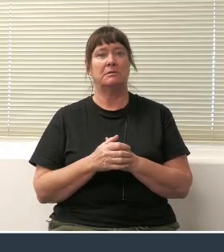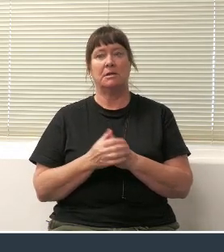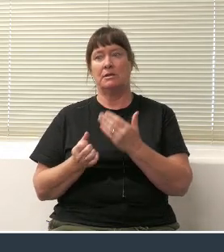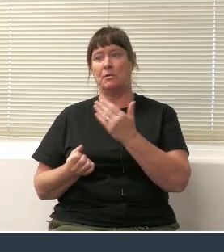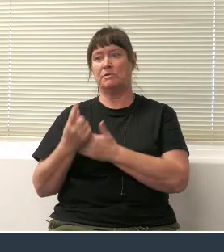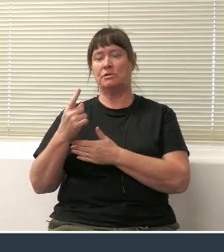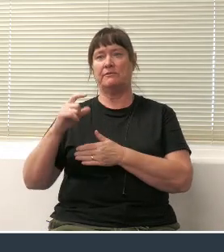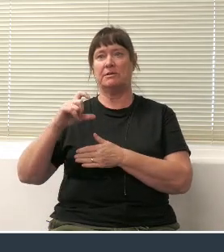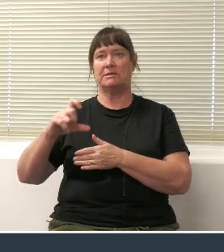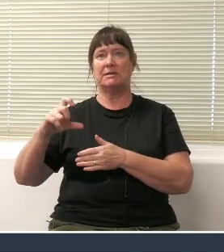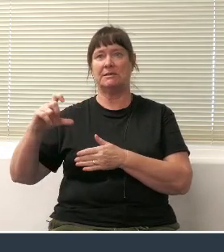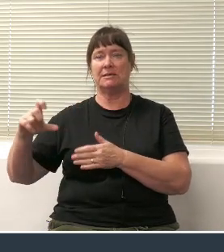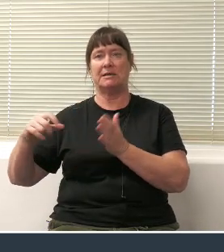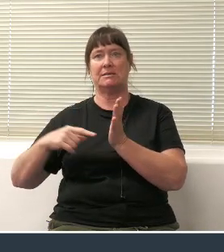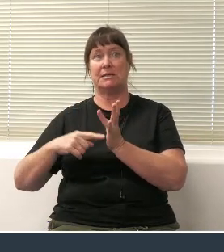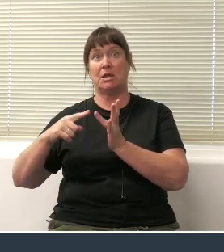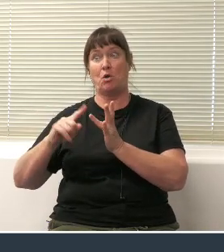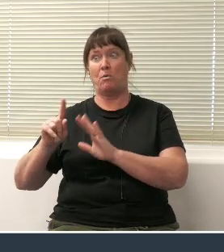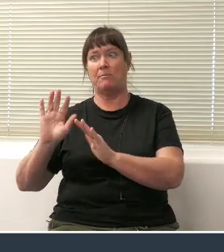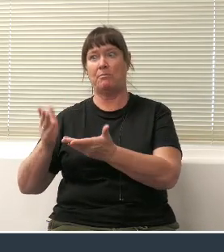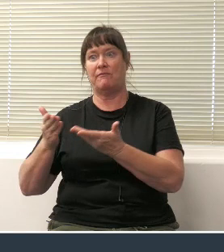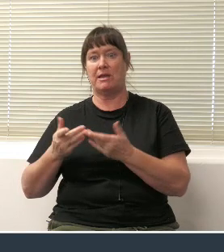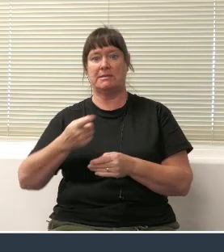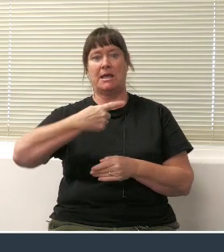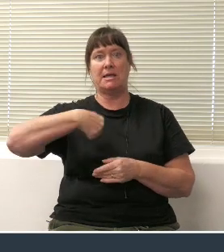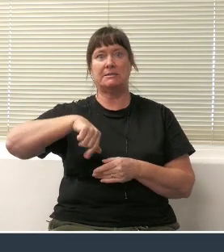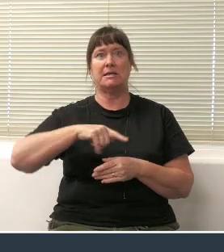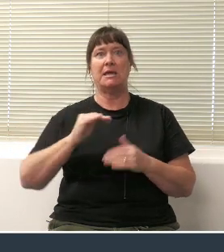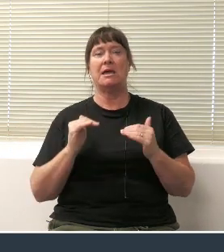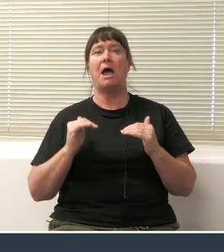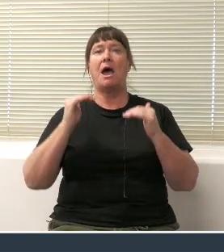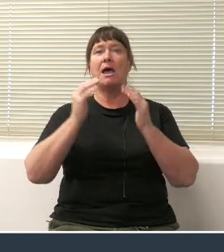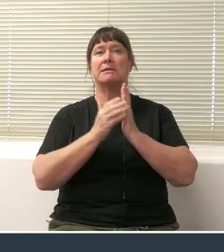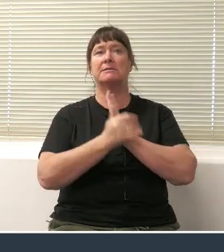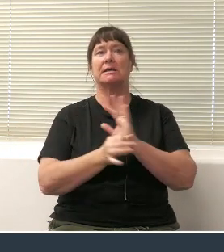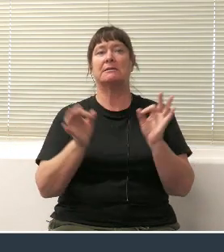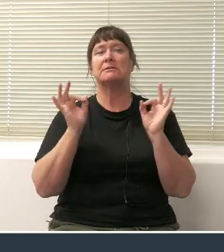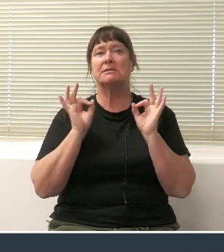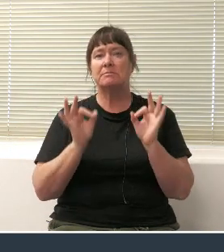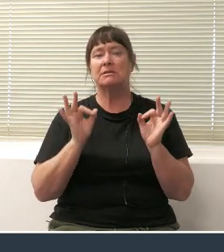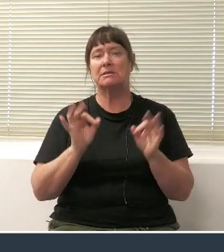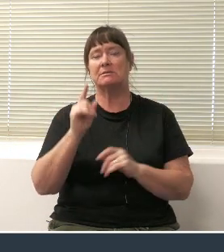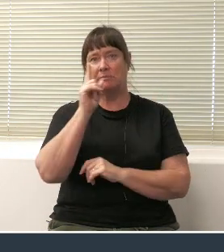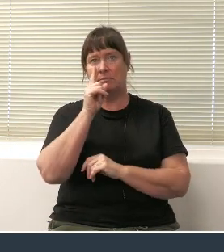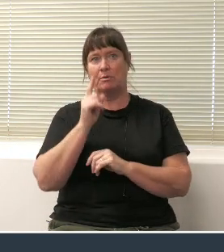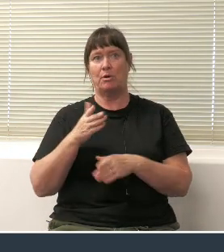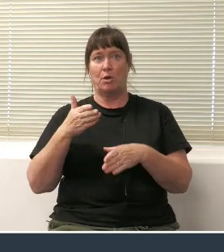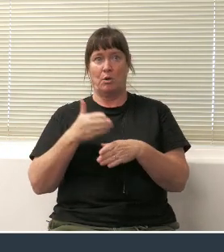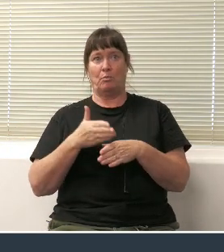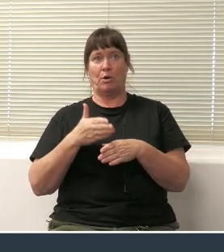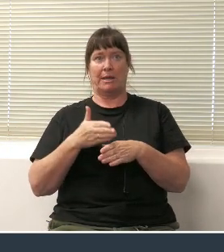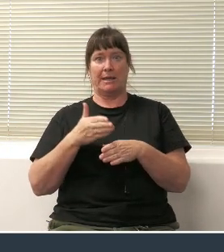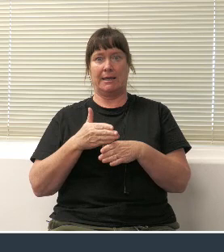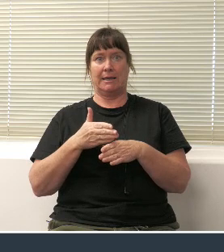opportunity a CCTO provides us is to have highly skilled specialist people working on